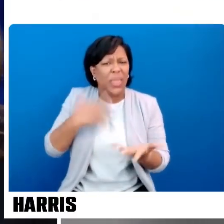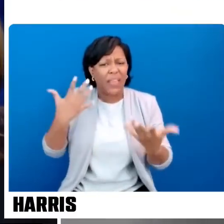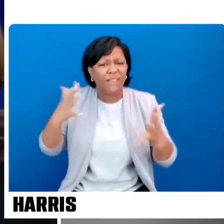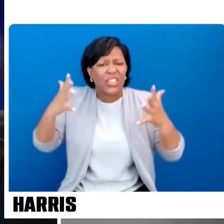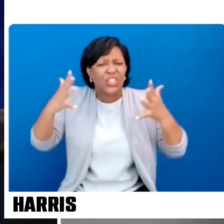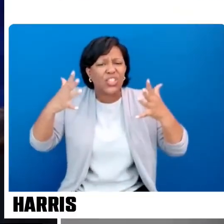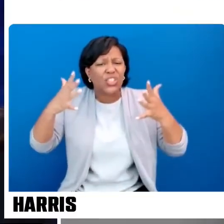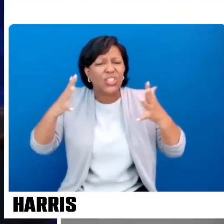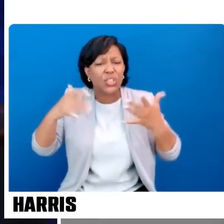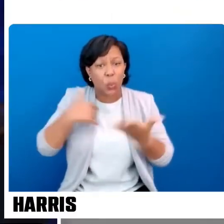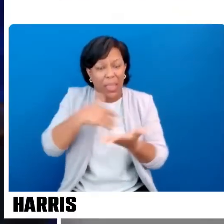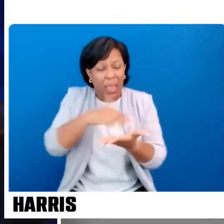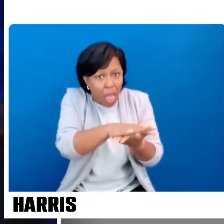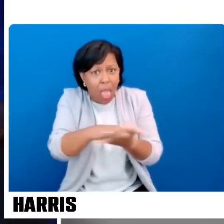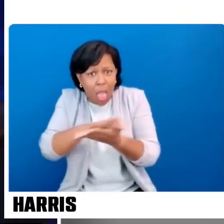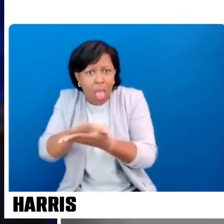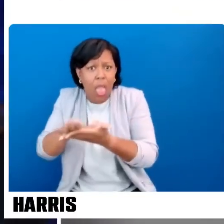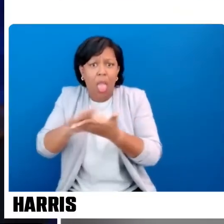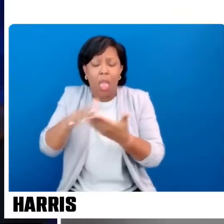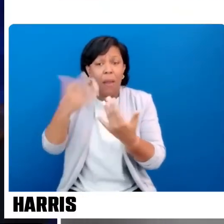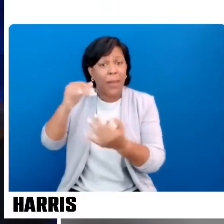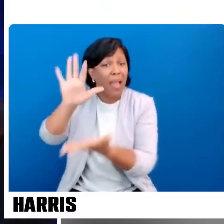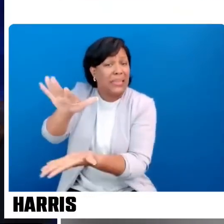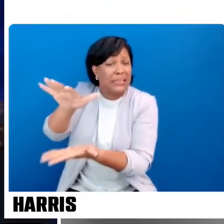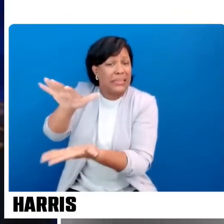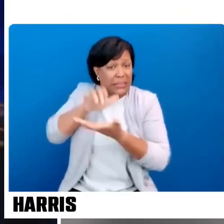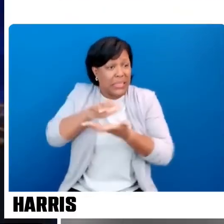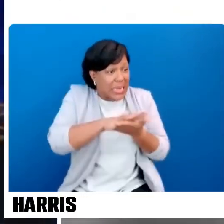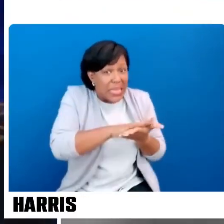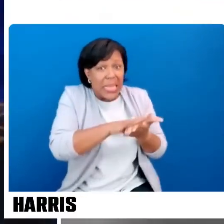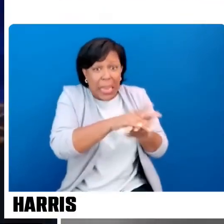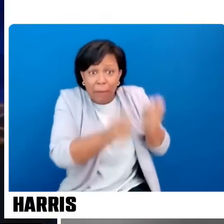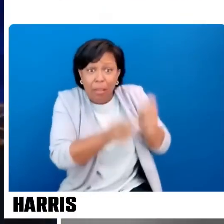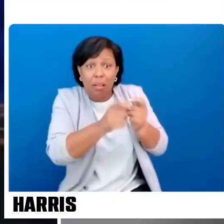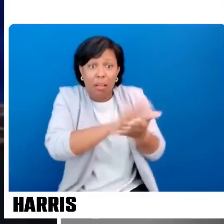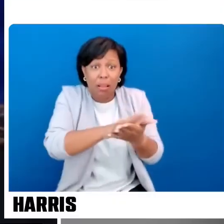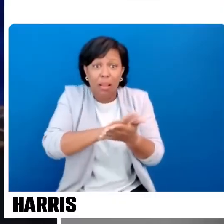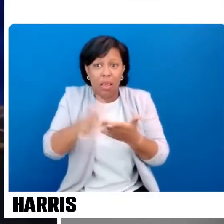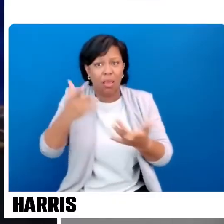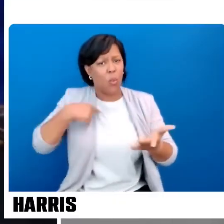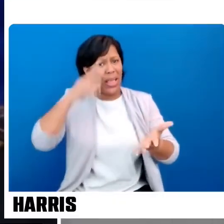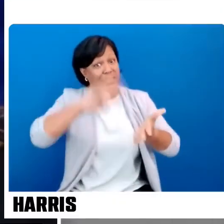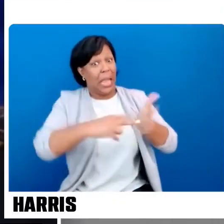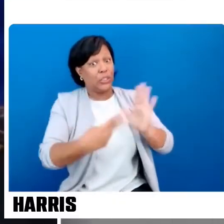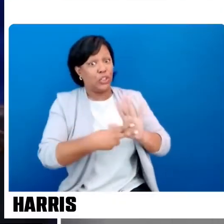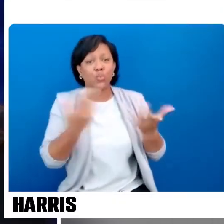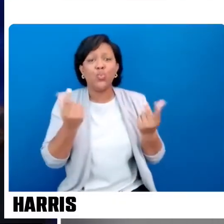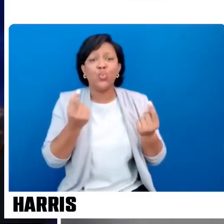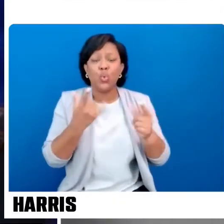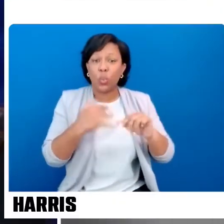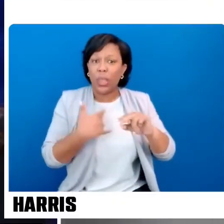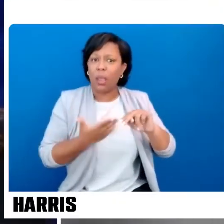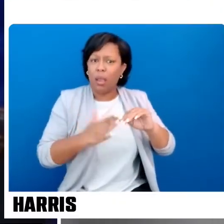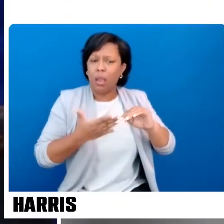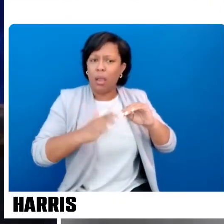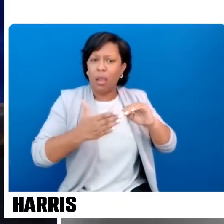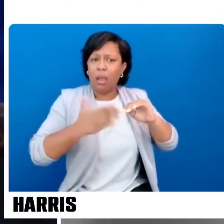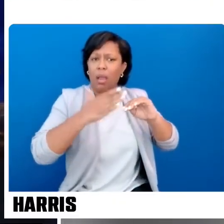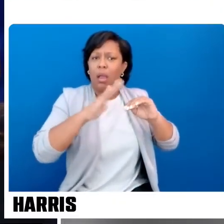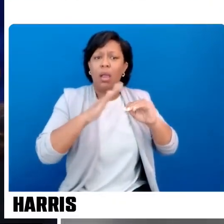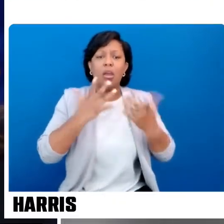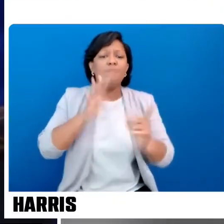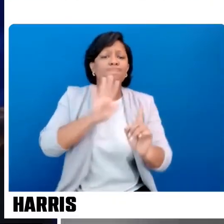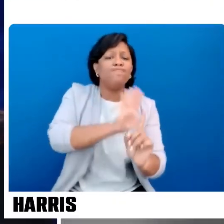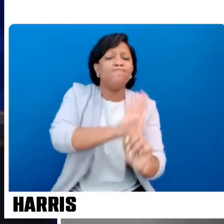What we have done and what I intend to do is build on what we know are the aspirations and the hopes of the American people. But I'm going to tell you all in this